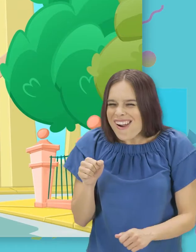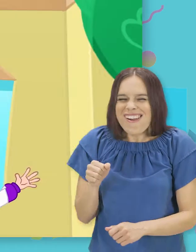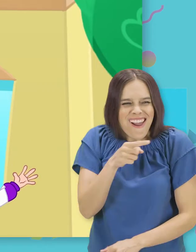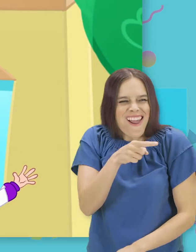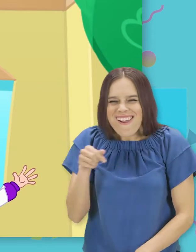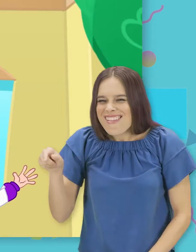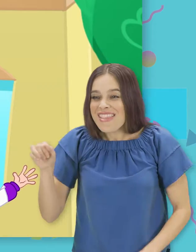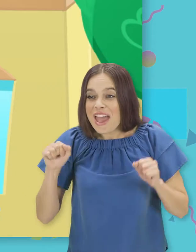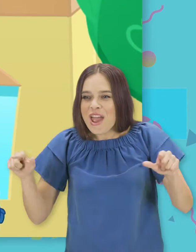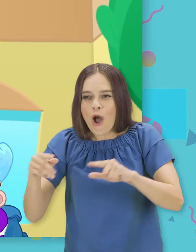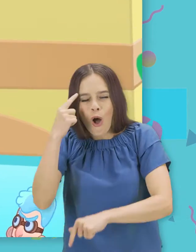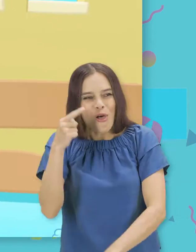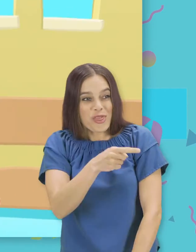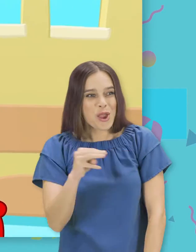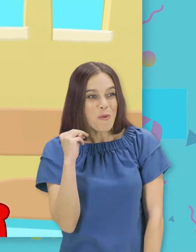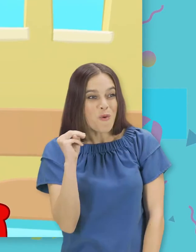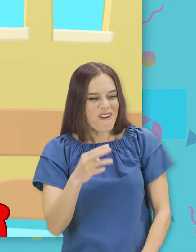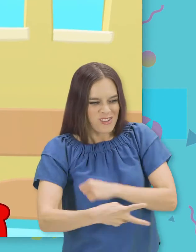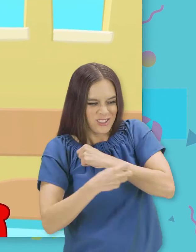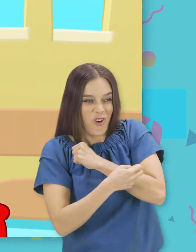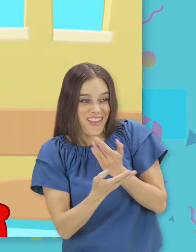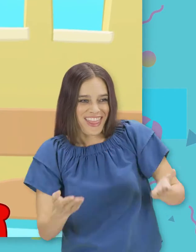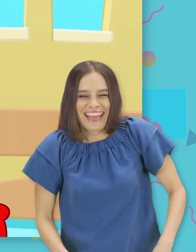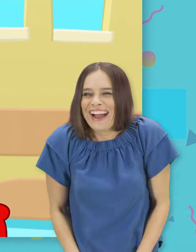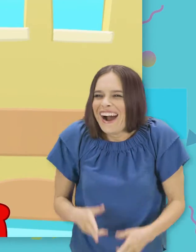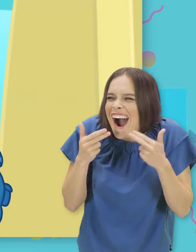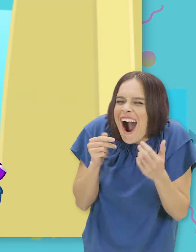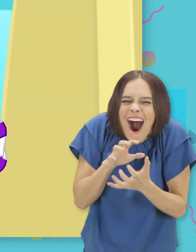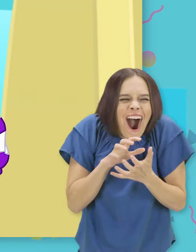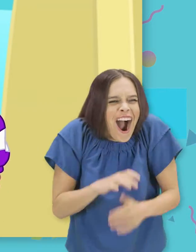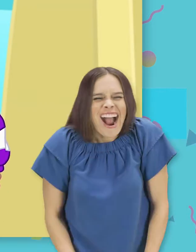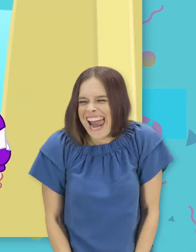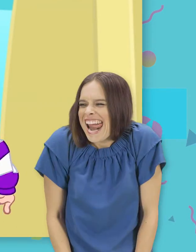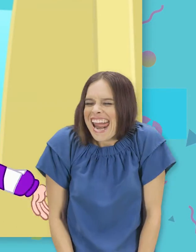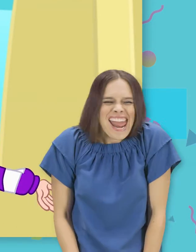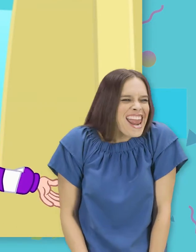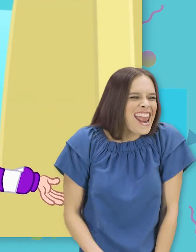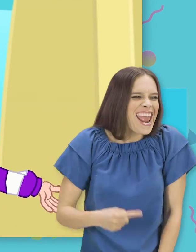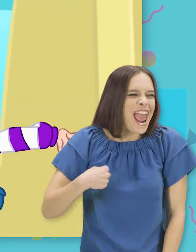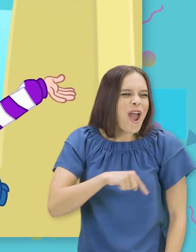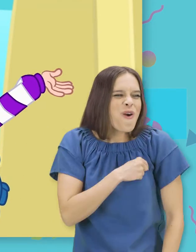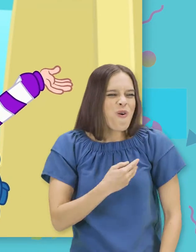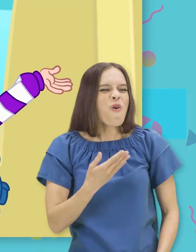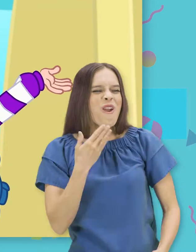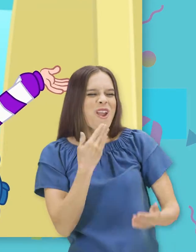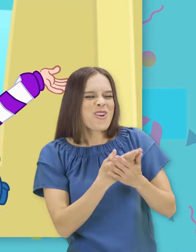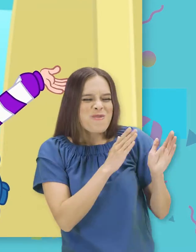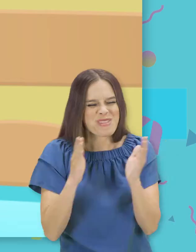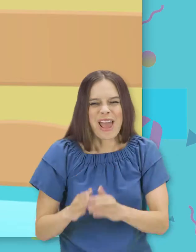think Morphle stole their stuff. Oh, this must be our best plan